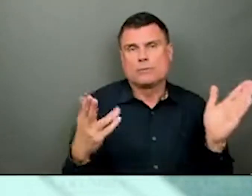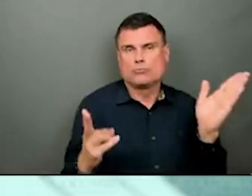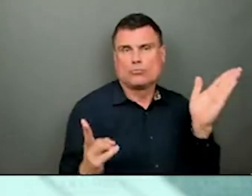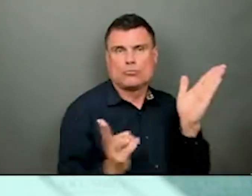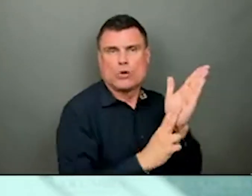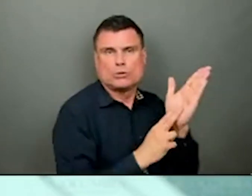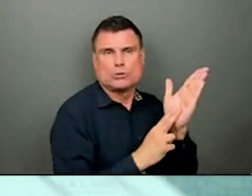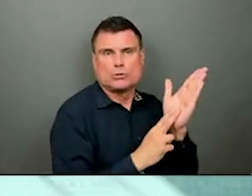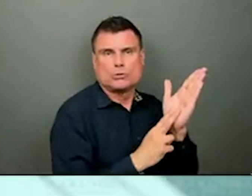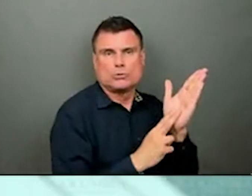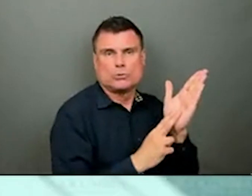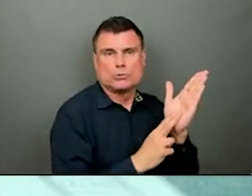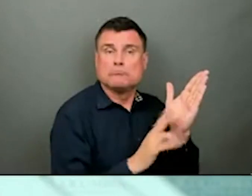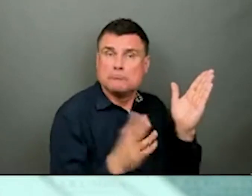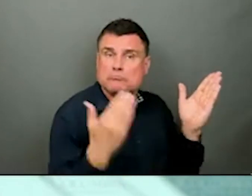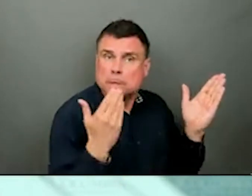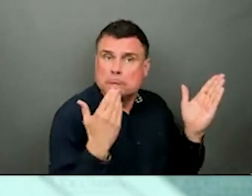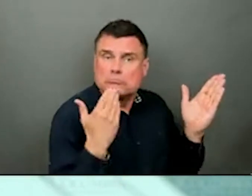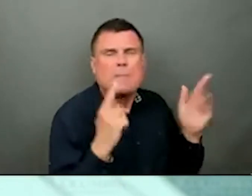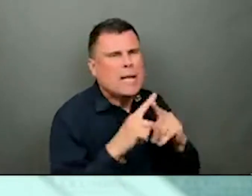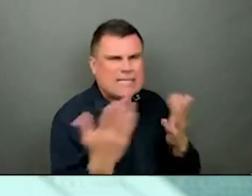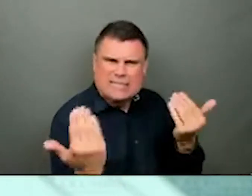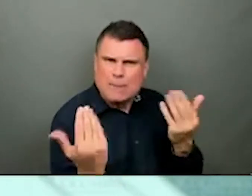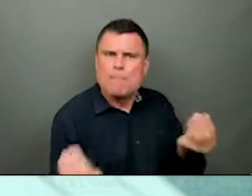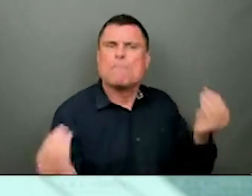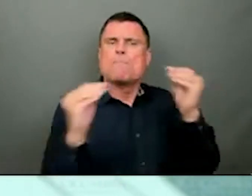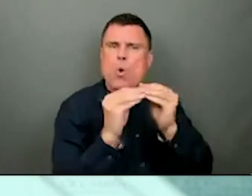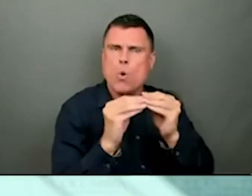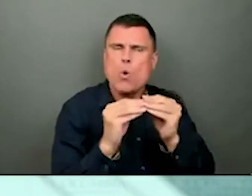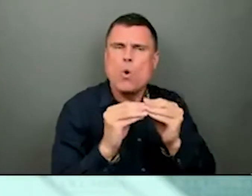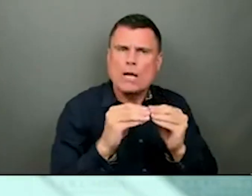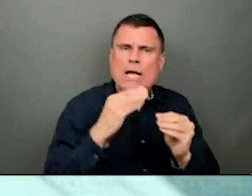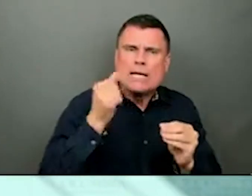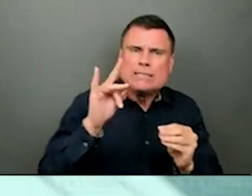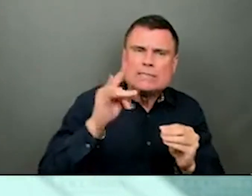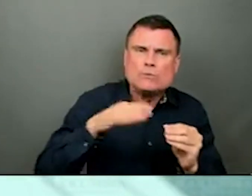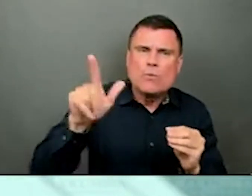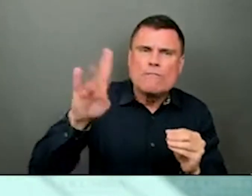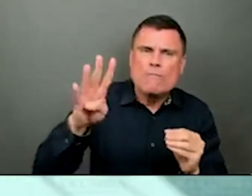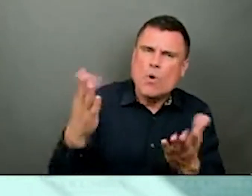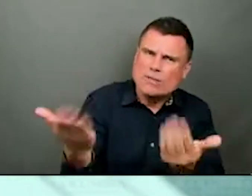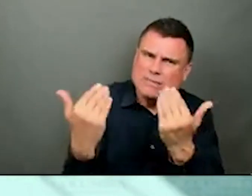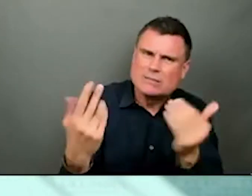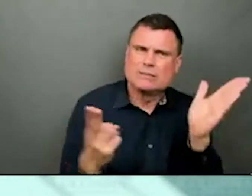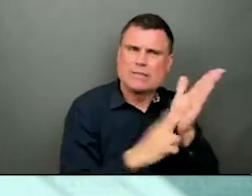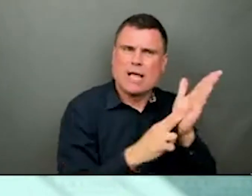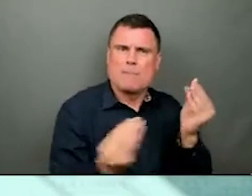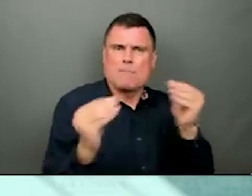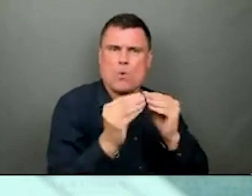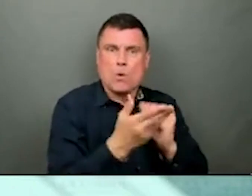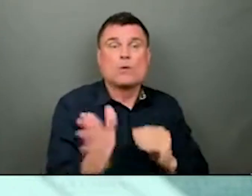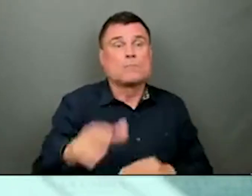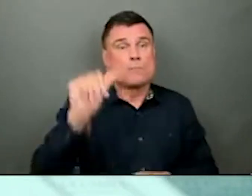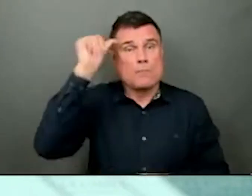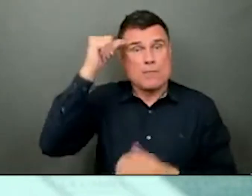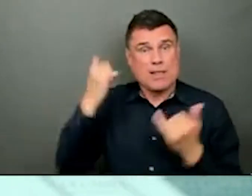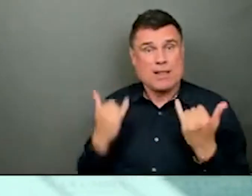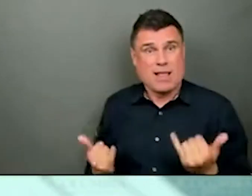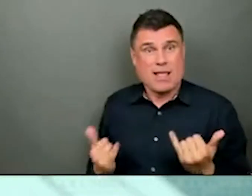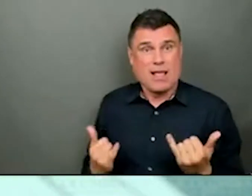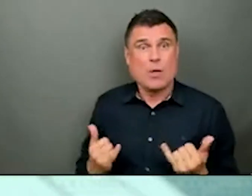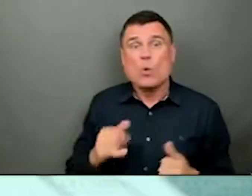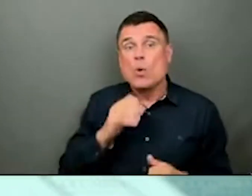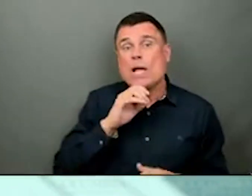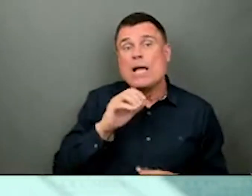now. And people in their 50s this week, everyone in their 50s by Thursday will be able to not just register but receive their notice to book. So now is